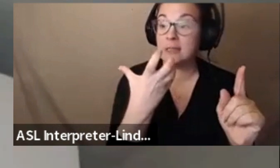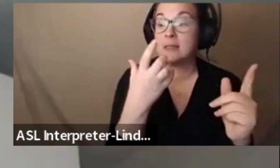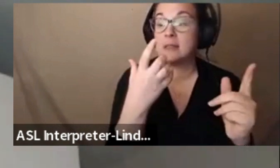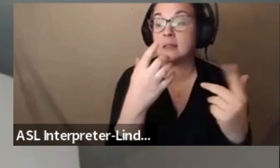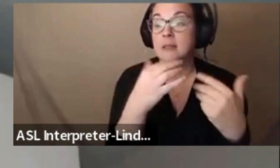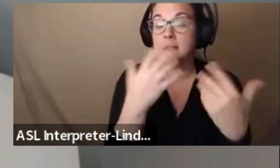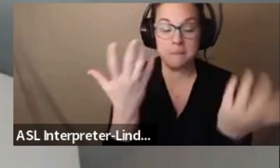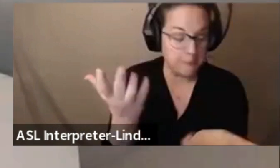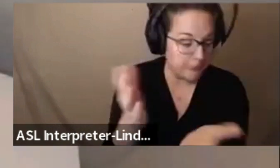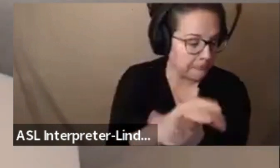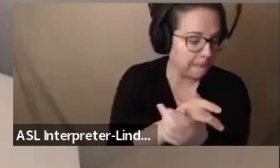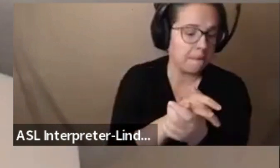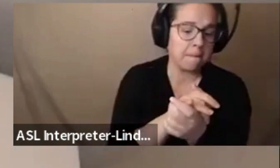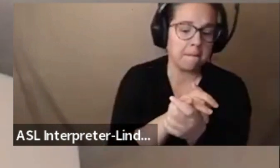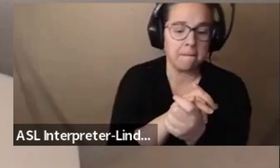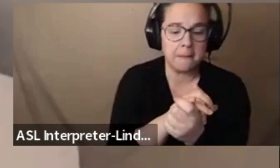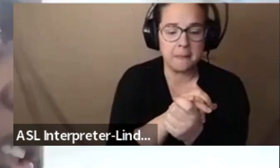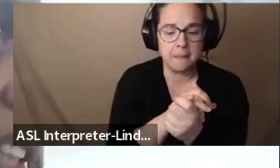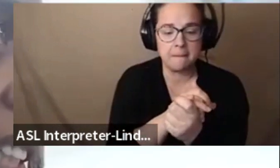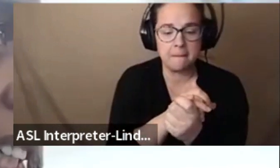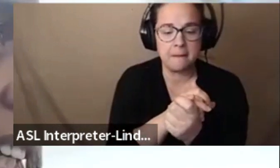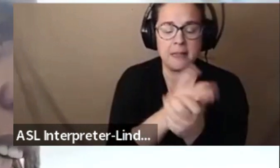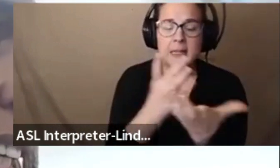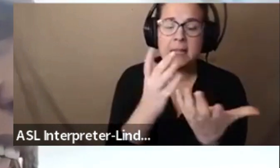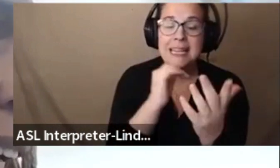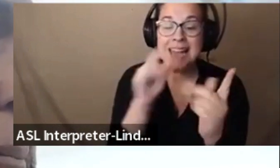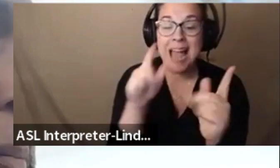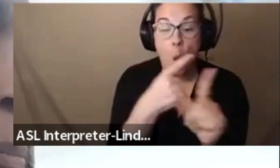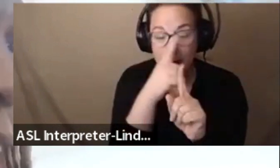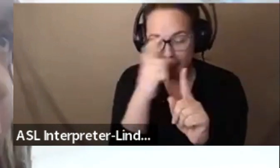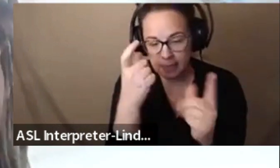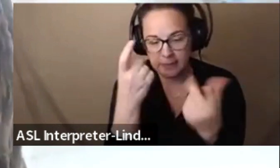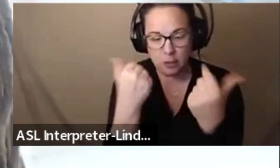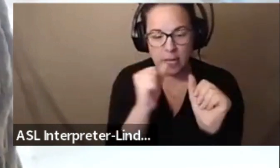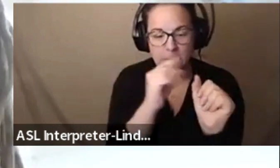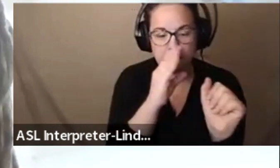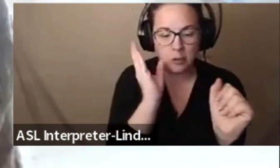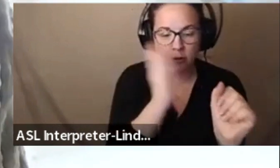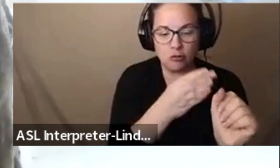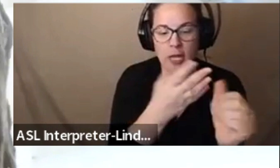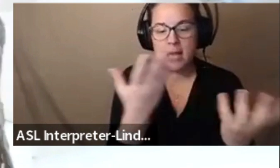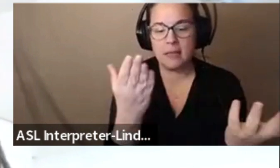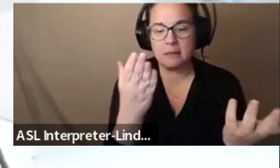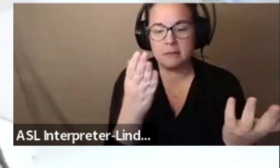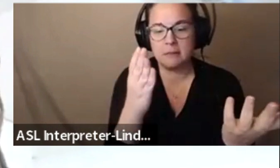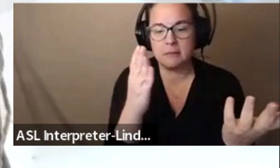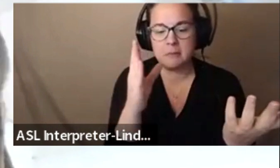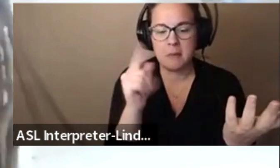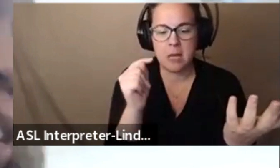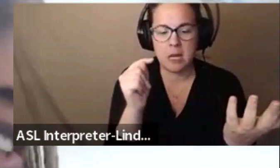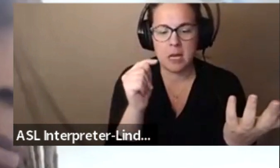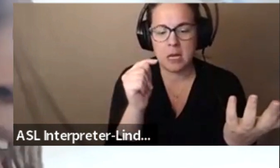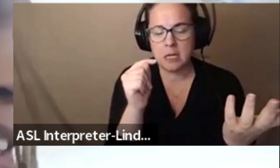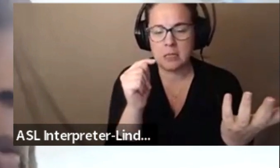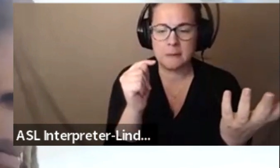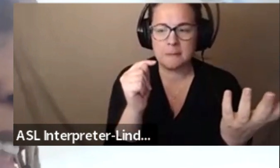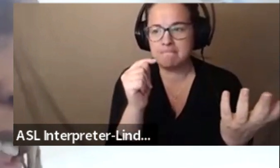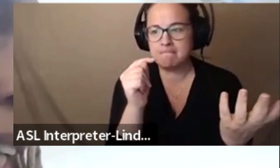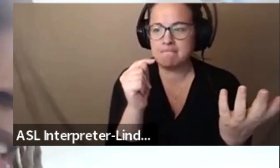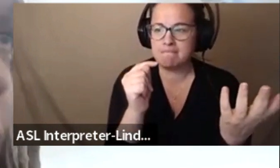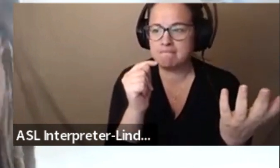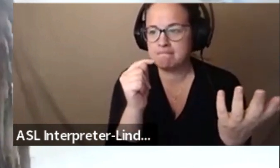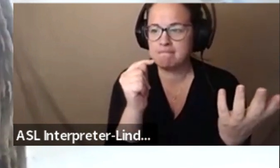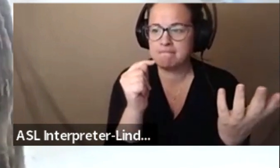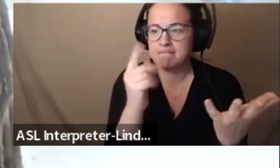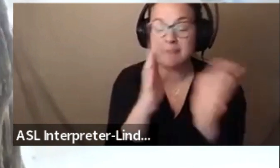with him. Not just because he pretended to be straight or tried to be straight, but because she was married to him and